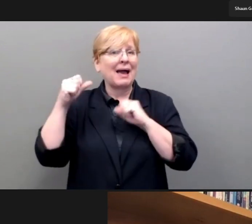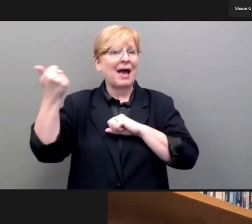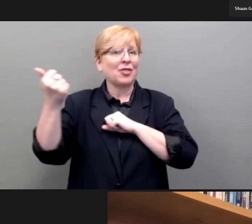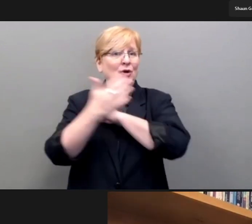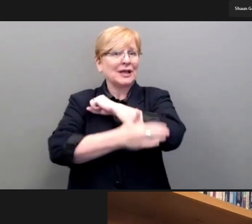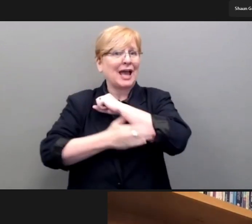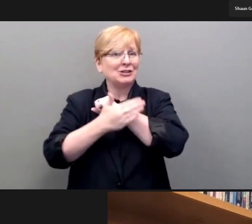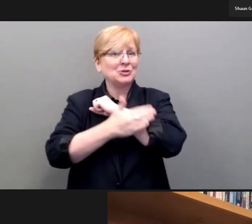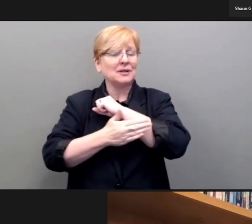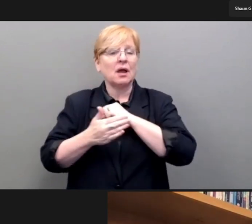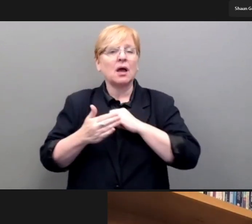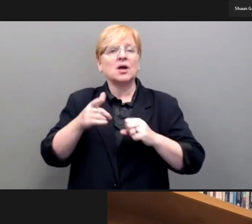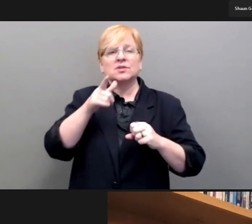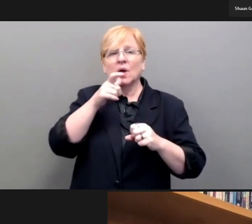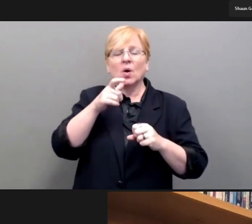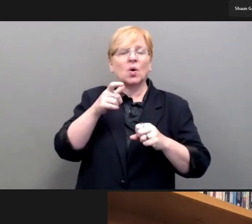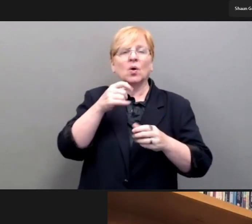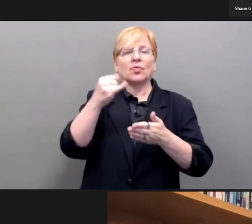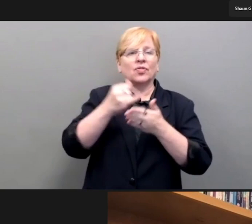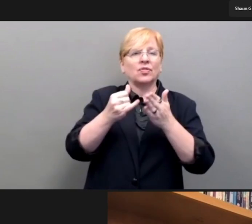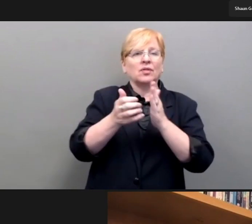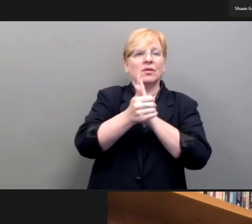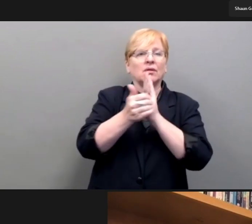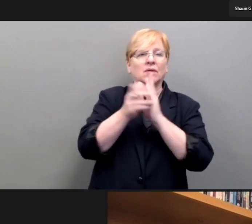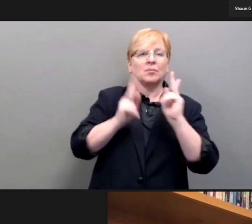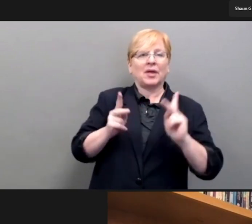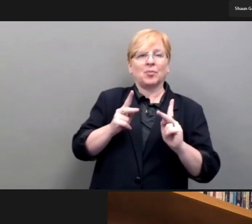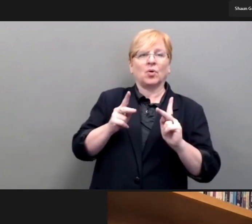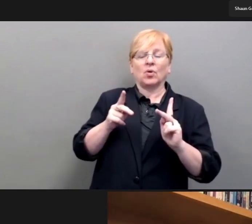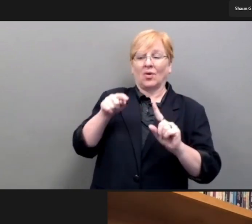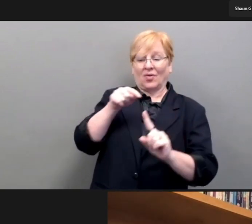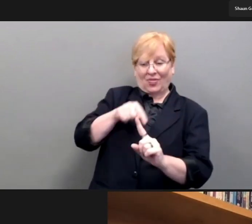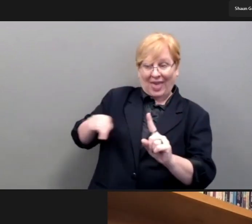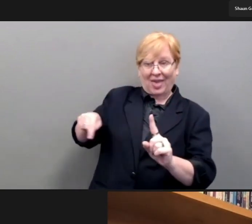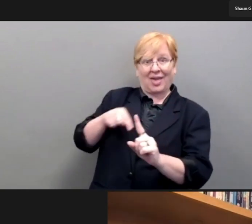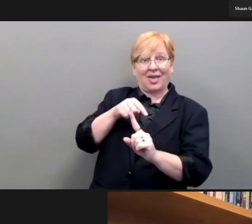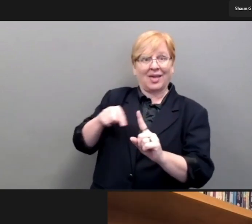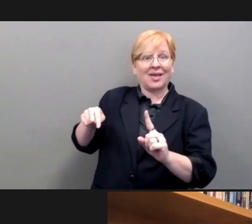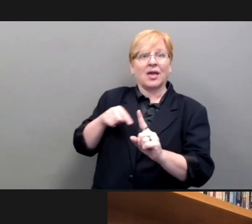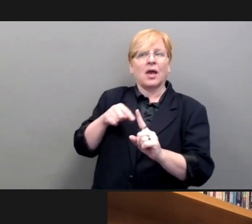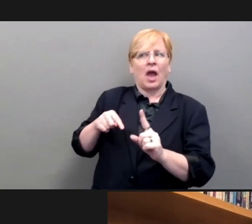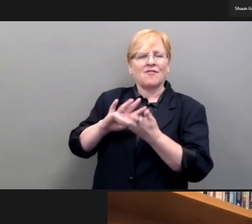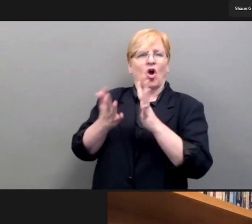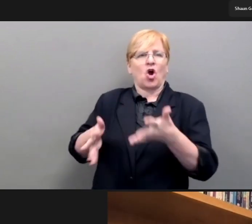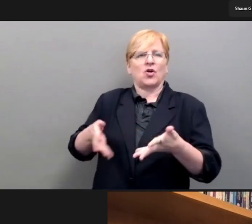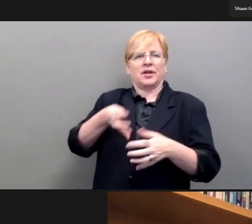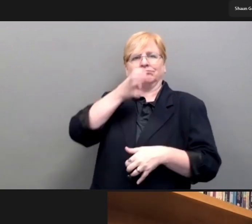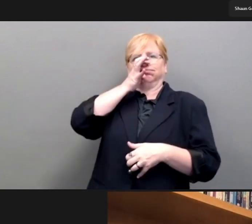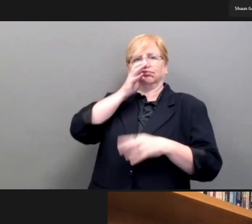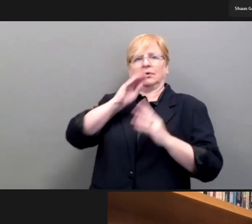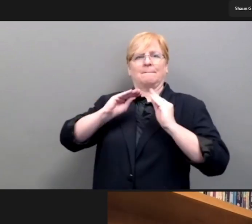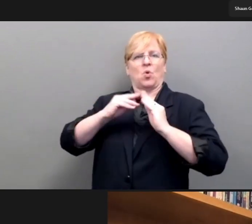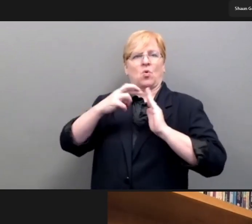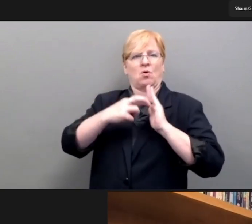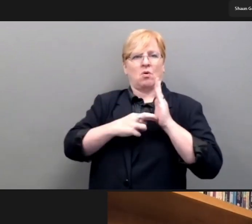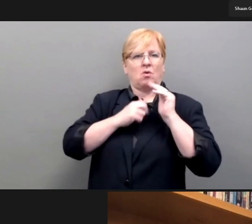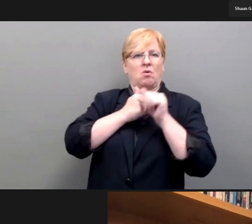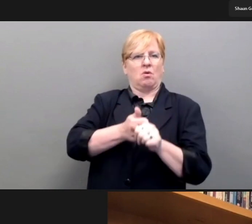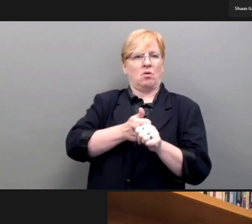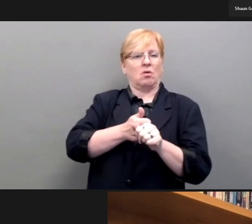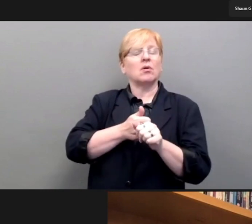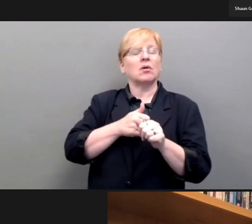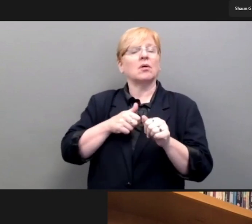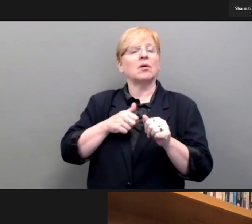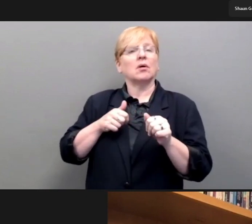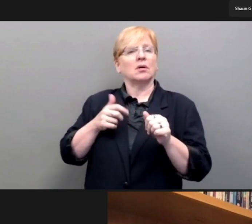Indian market, their communities have already shifted to stricter protocols. So I'm curious to know, like,